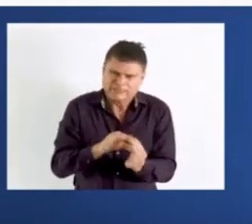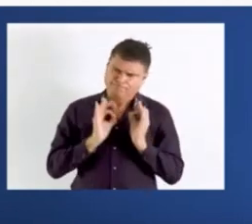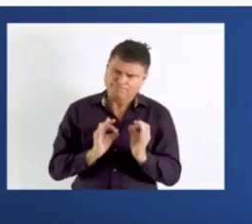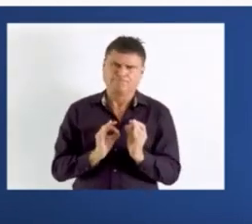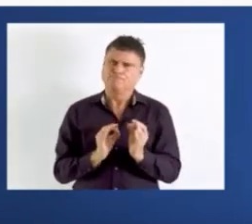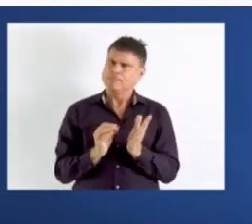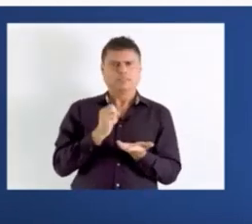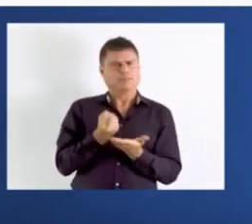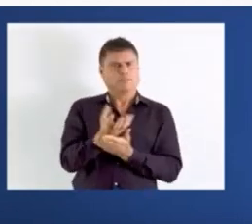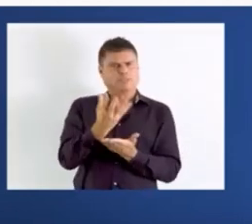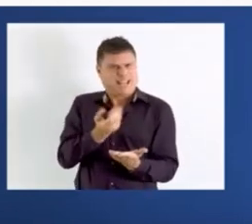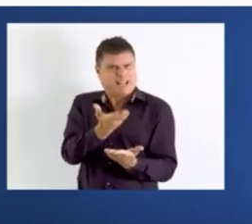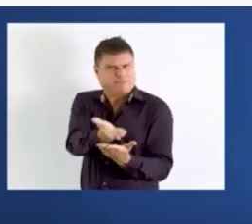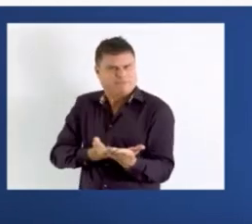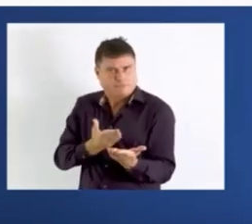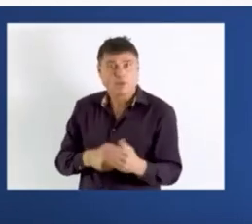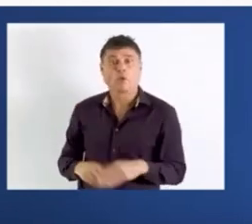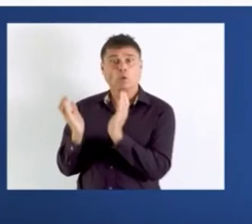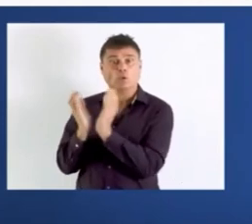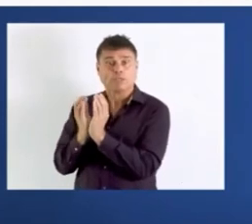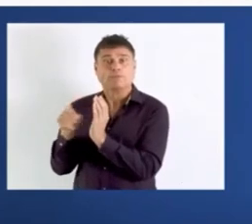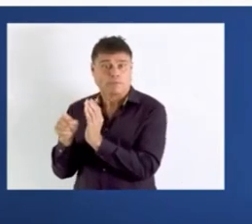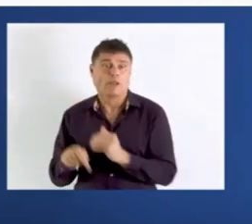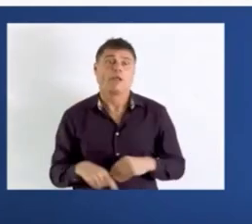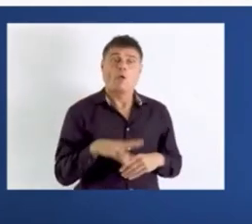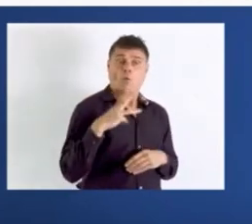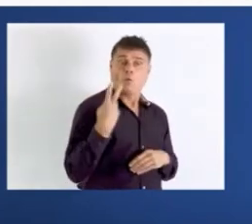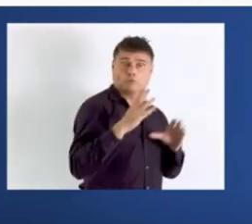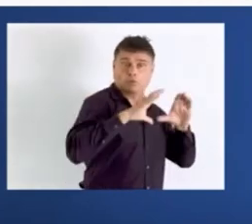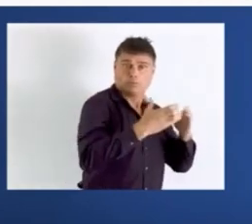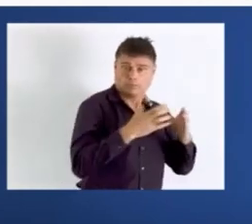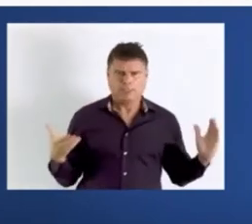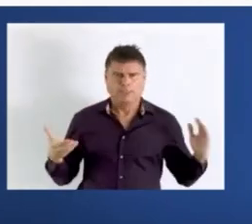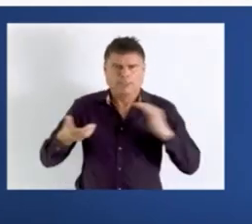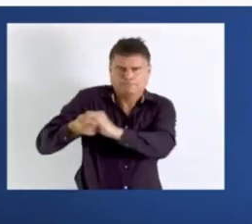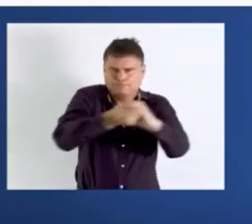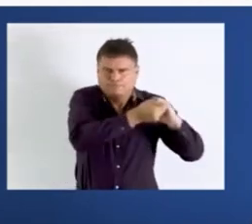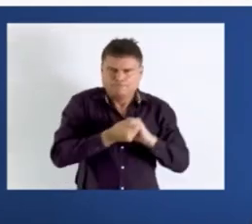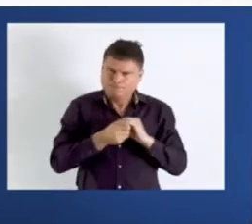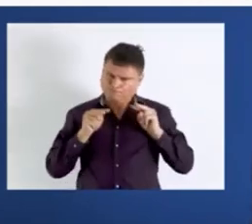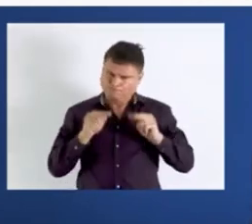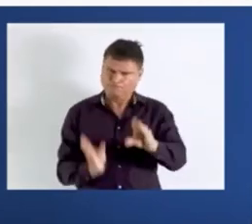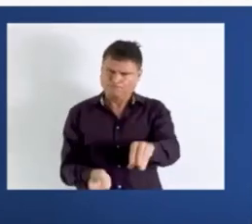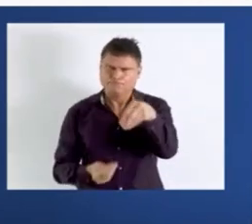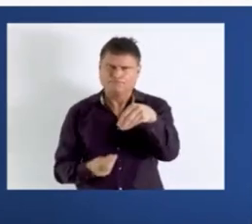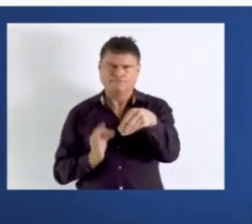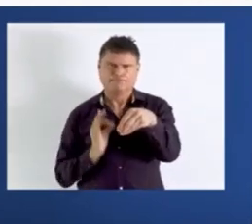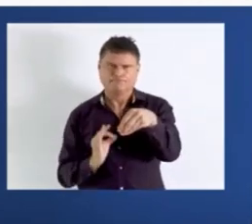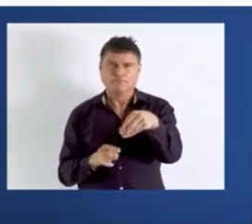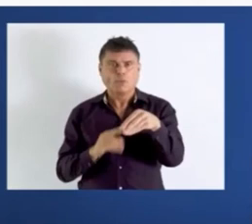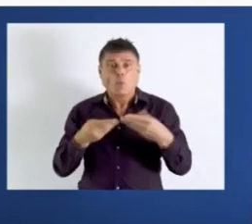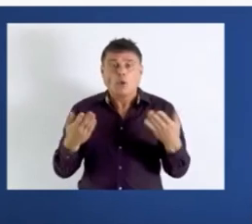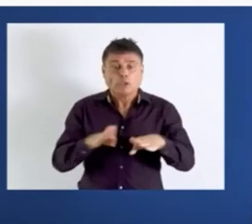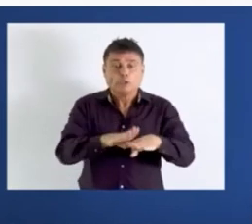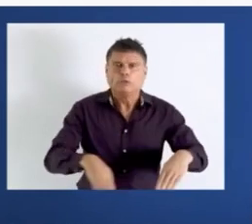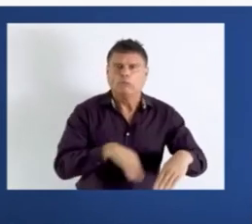experiences of children with disabilities. The module that UNICEF has developed in collaboration with the Washington Group